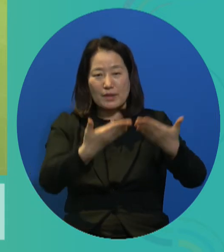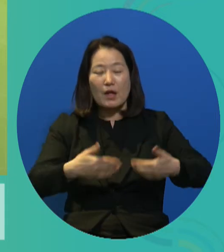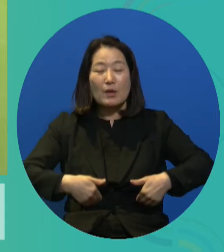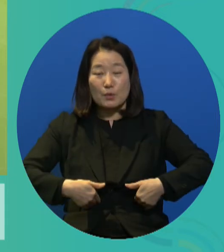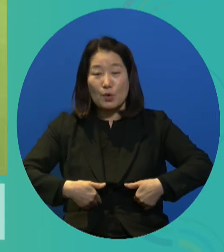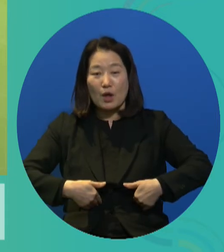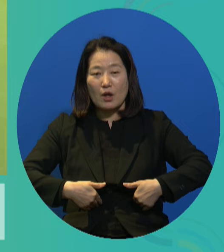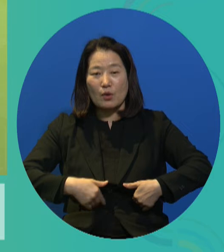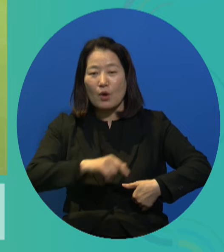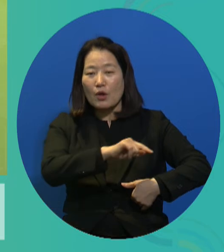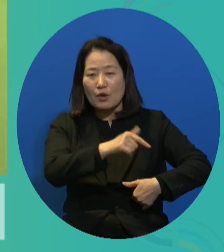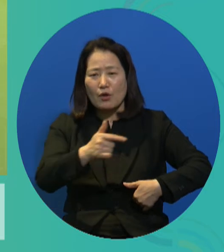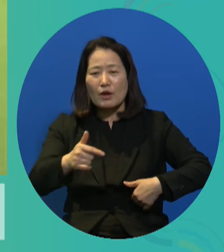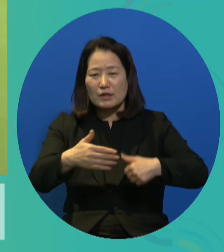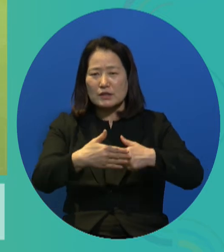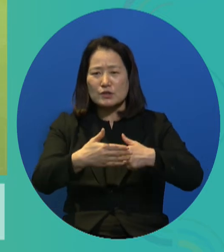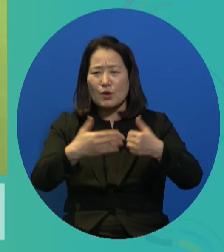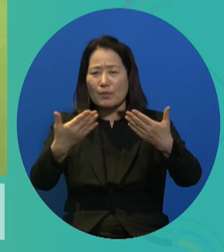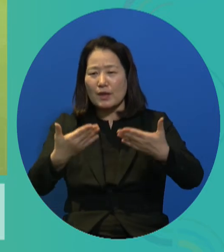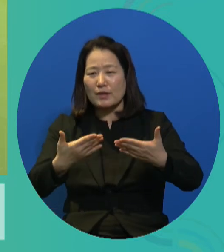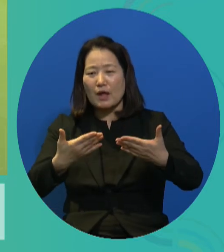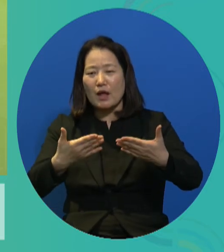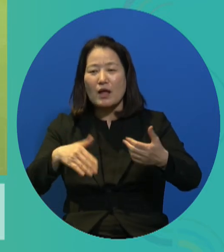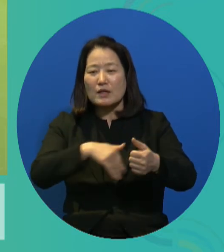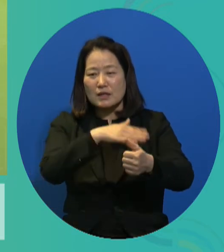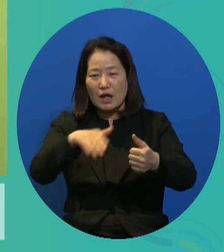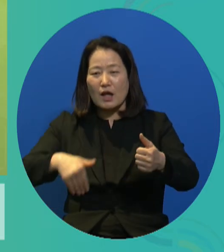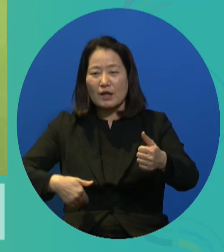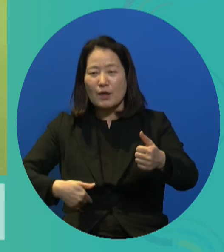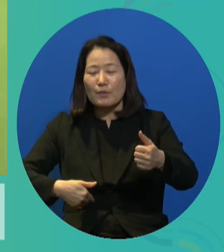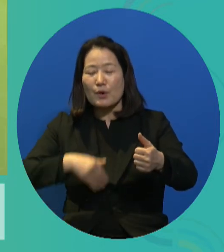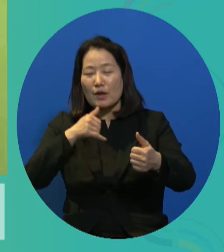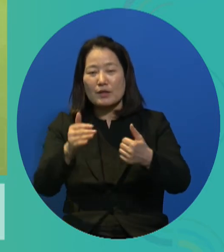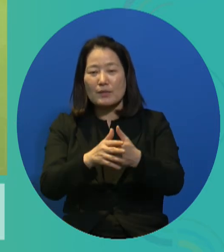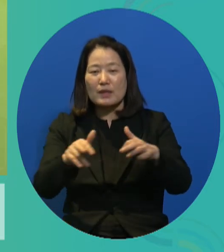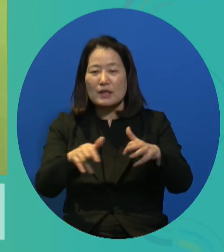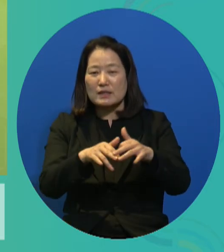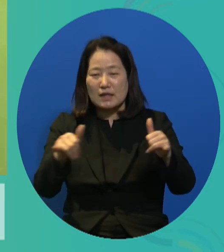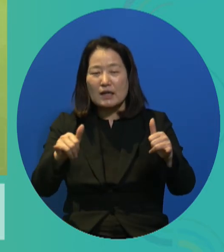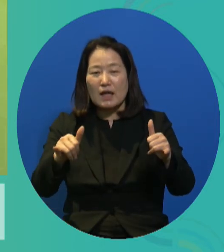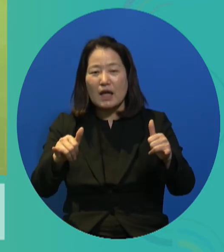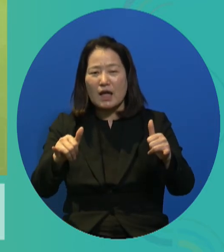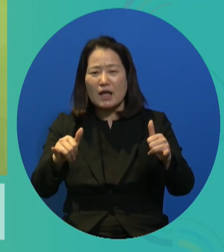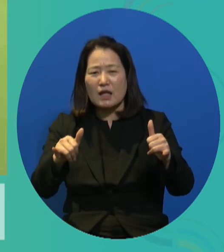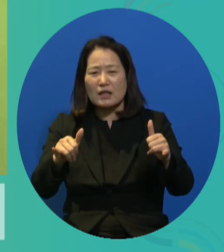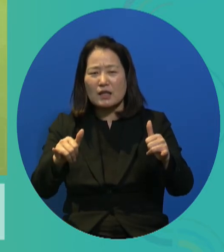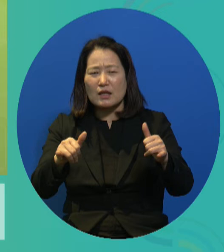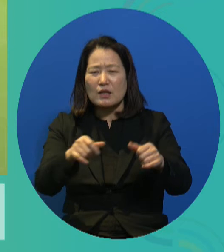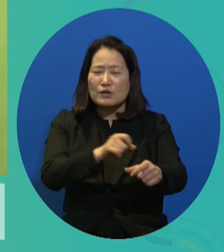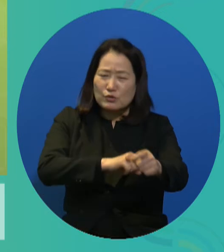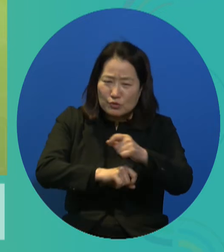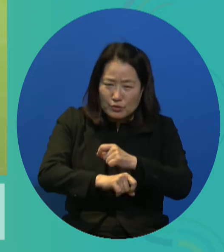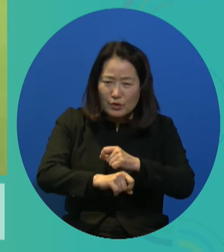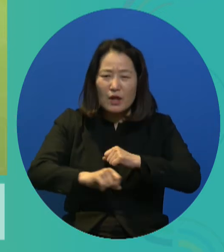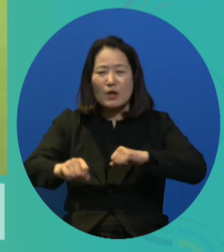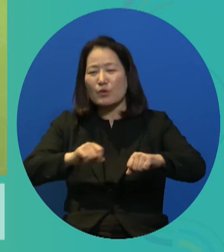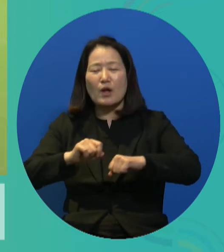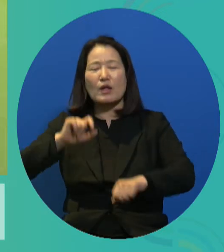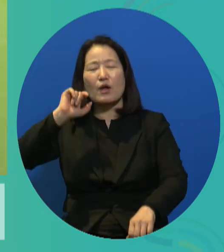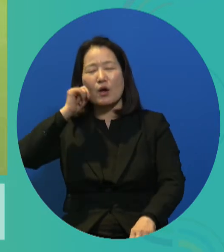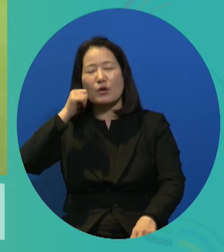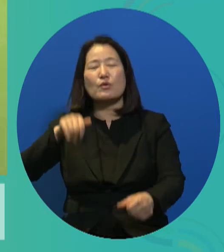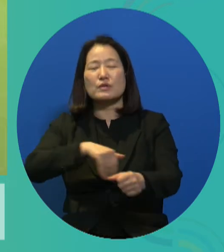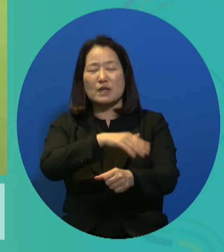procedures, the persons with disabilities would have to reach out to an attorney and etc. So these complaints mechanisms are